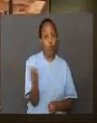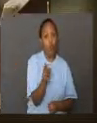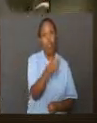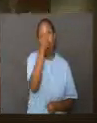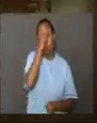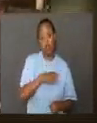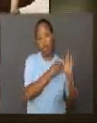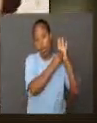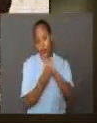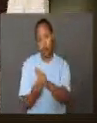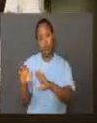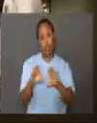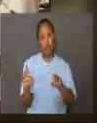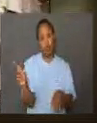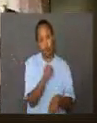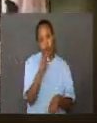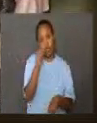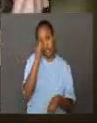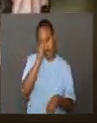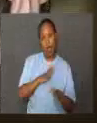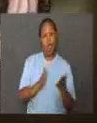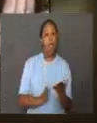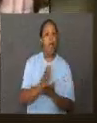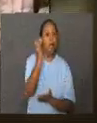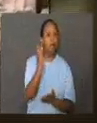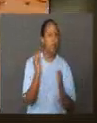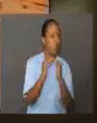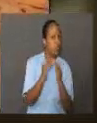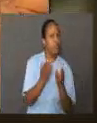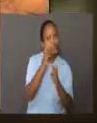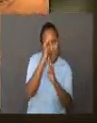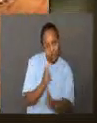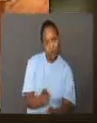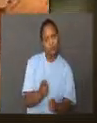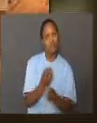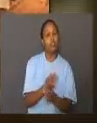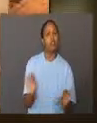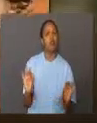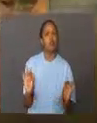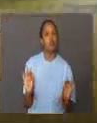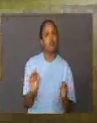another person's basic human right to dignity, equality, and freedom.